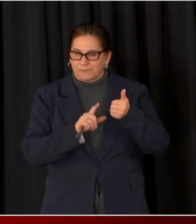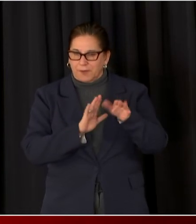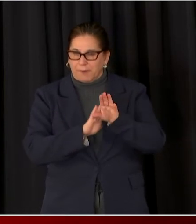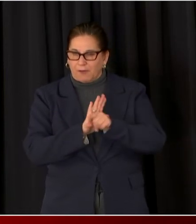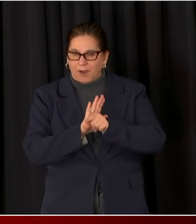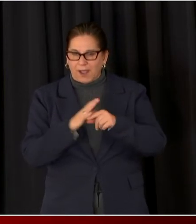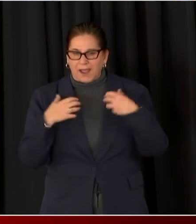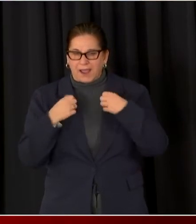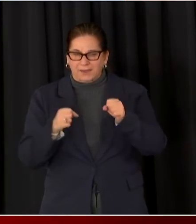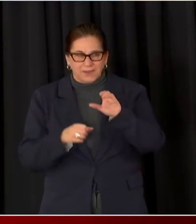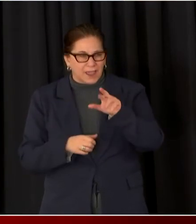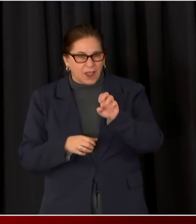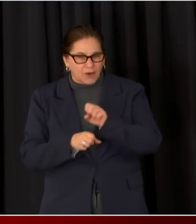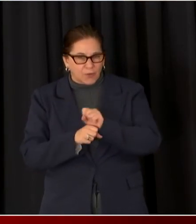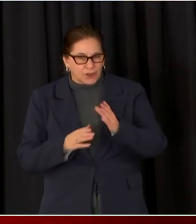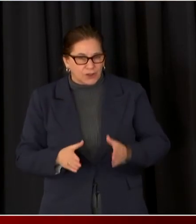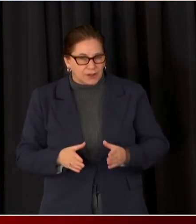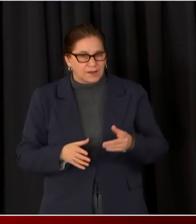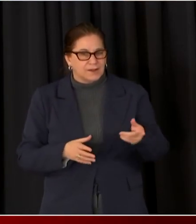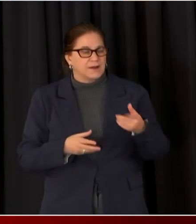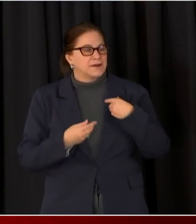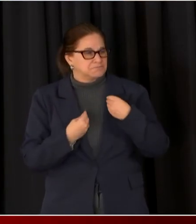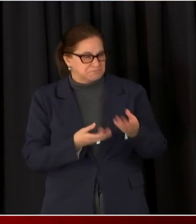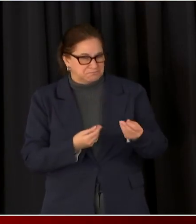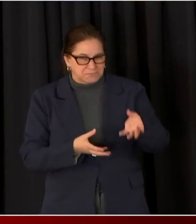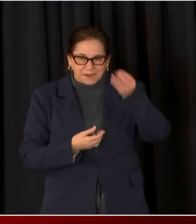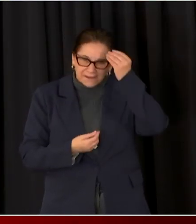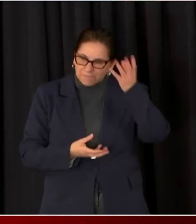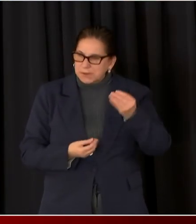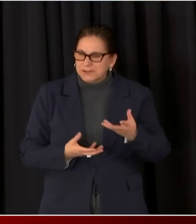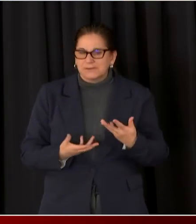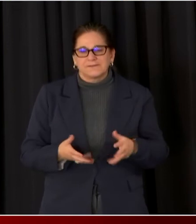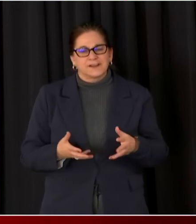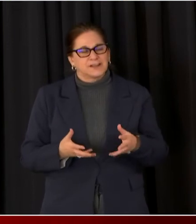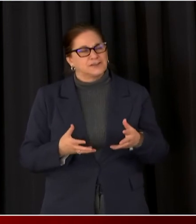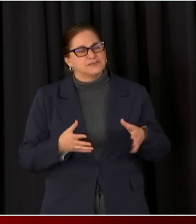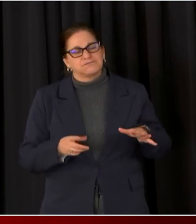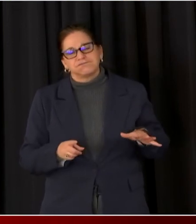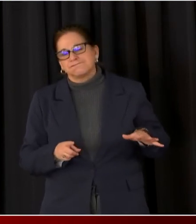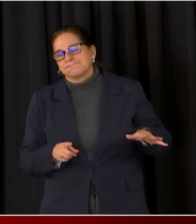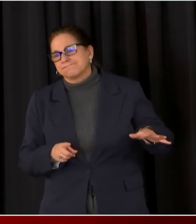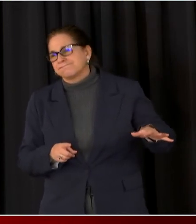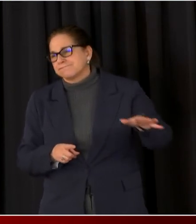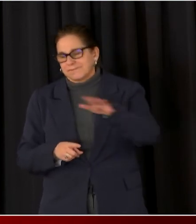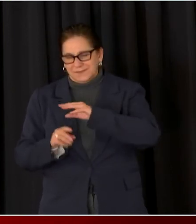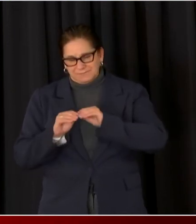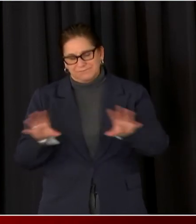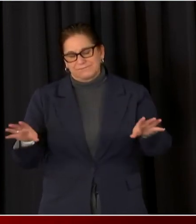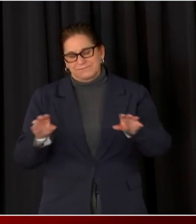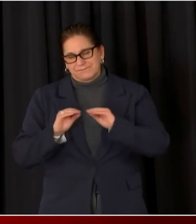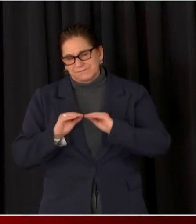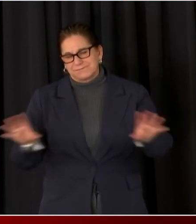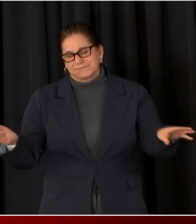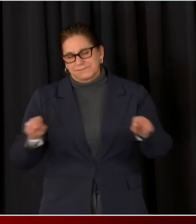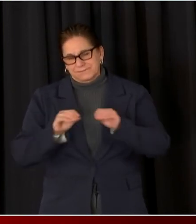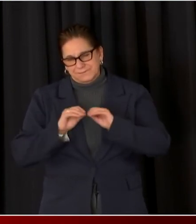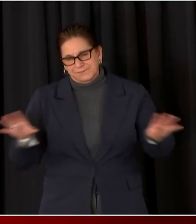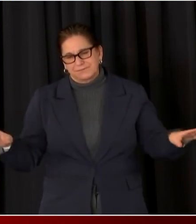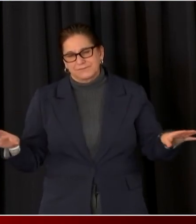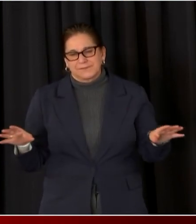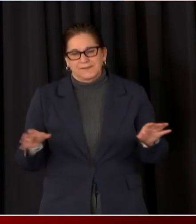we have been working and we have the infrastructure for our public information campaign around this work, not just around